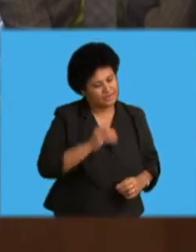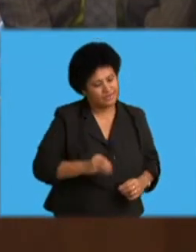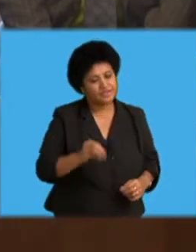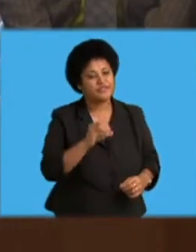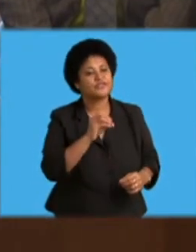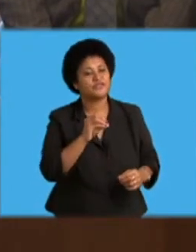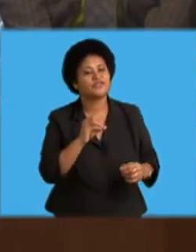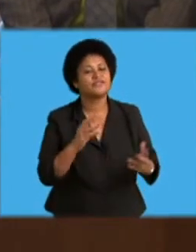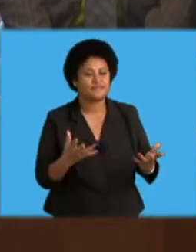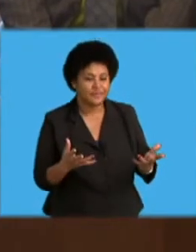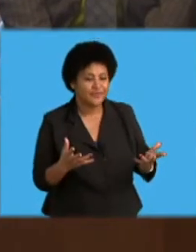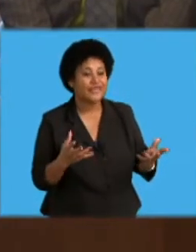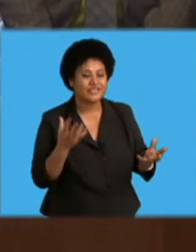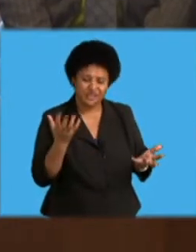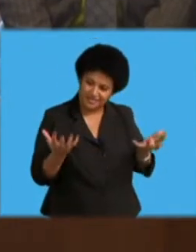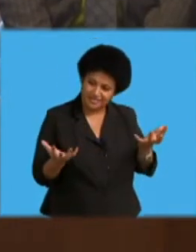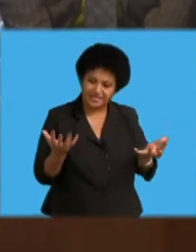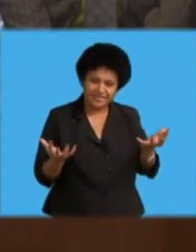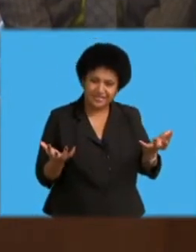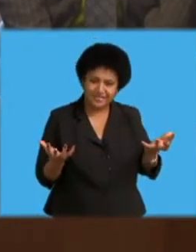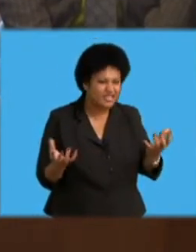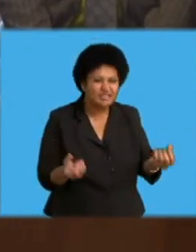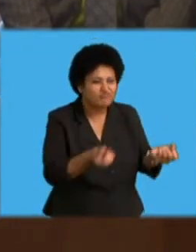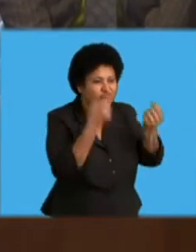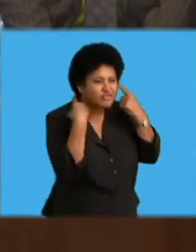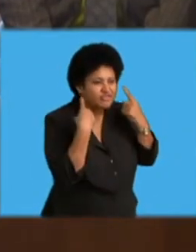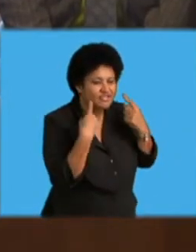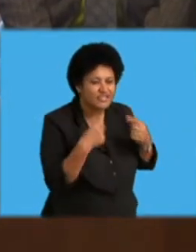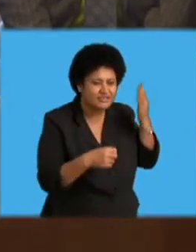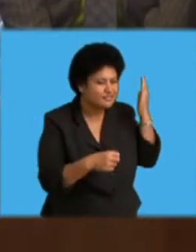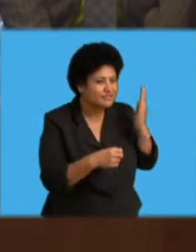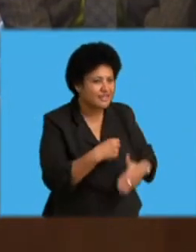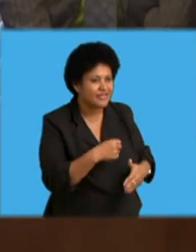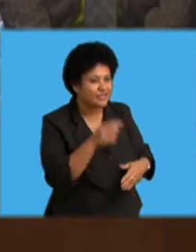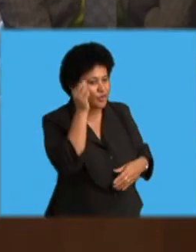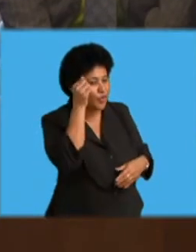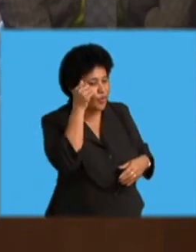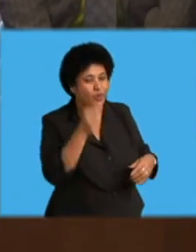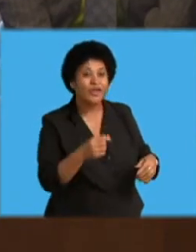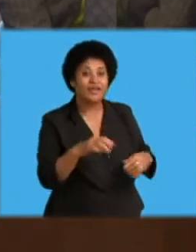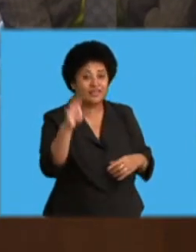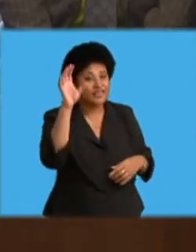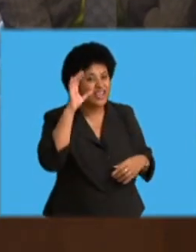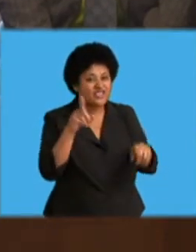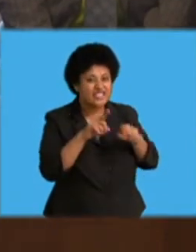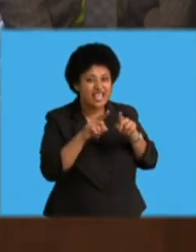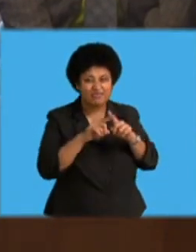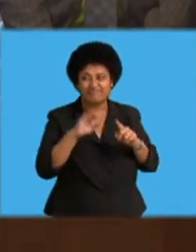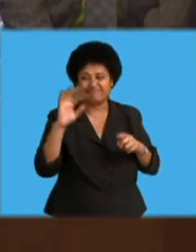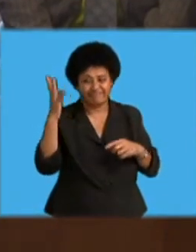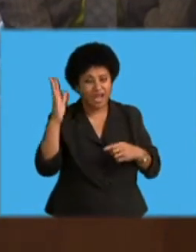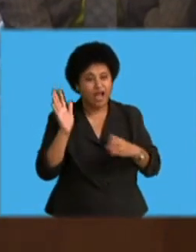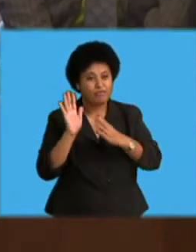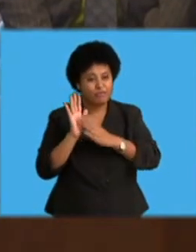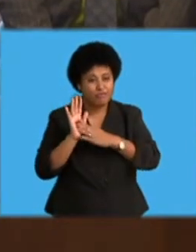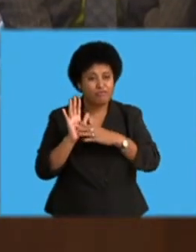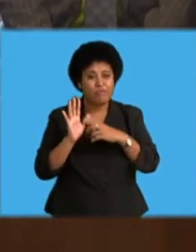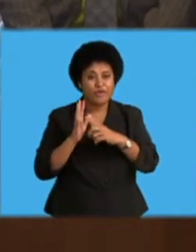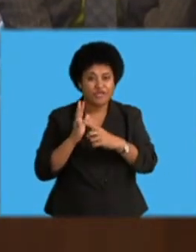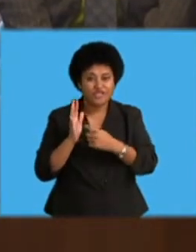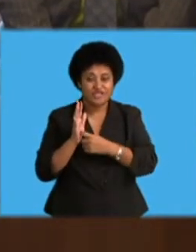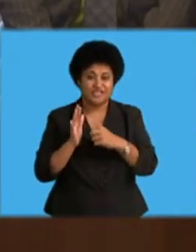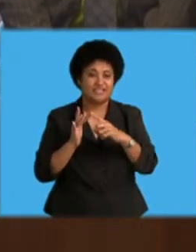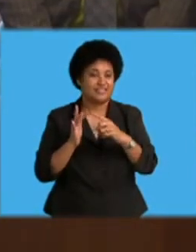oh, they don't understand that. As the example that I used, a country like Mauritius decided to actually borrow very